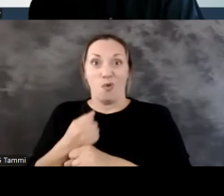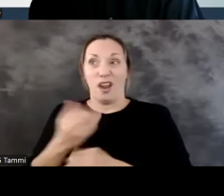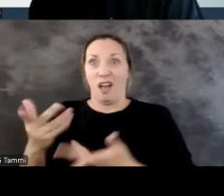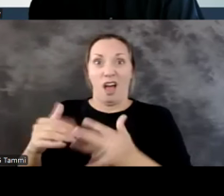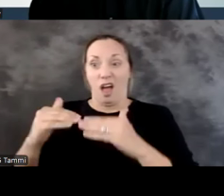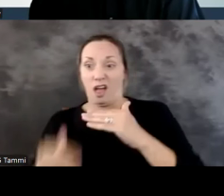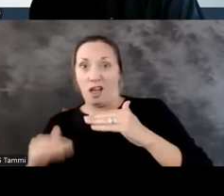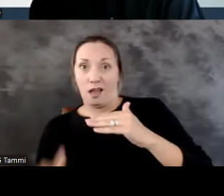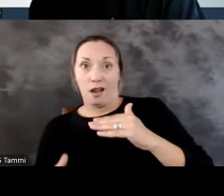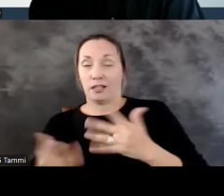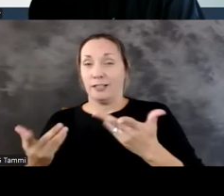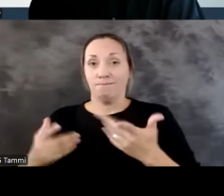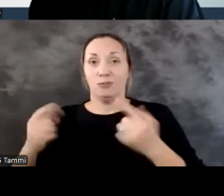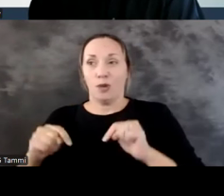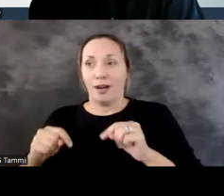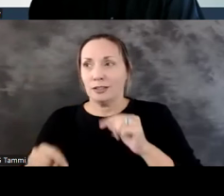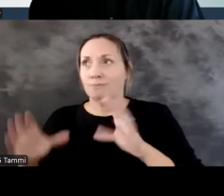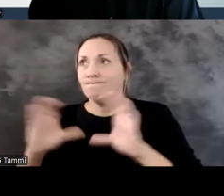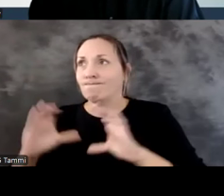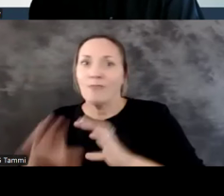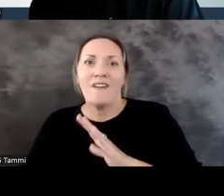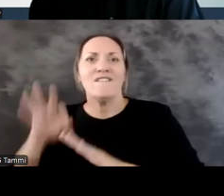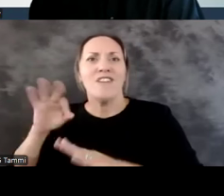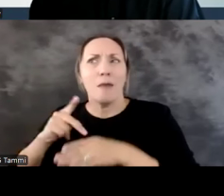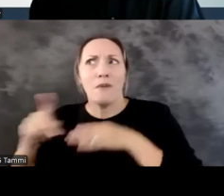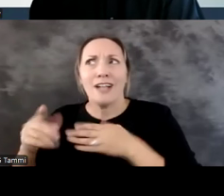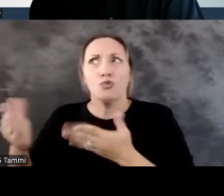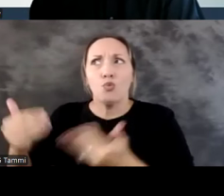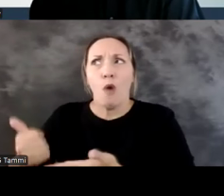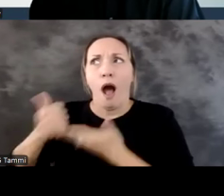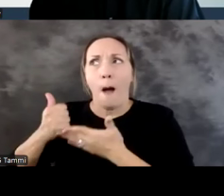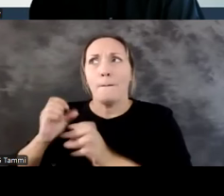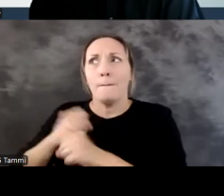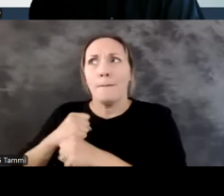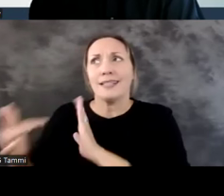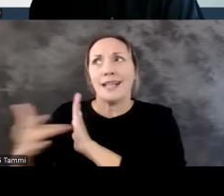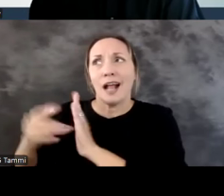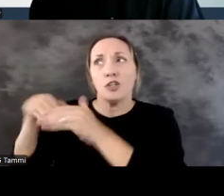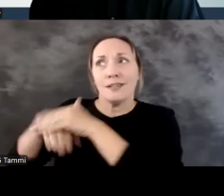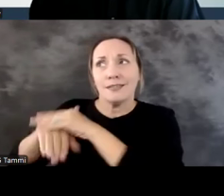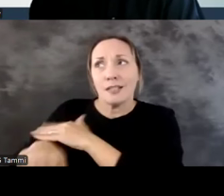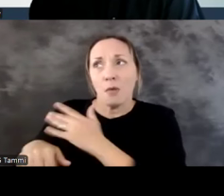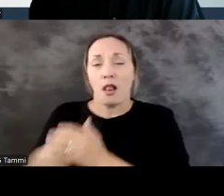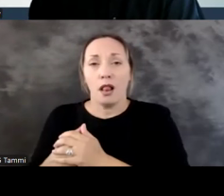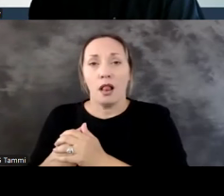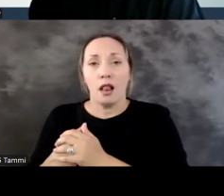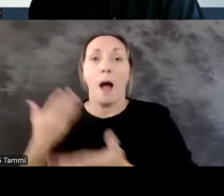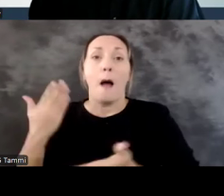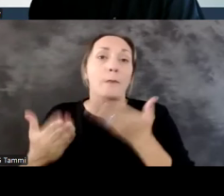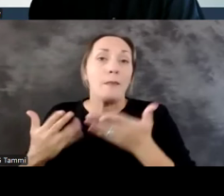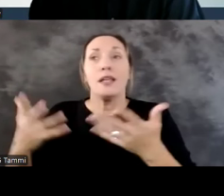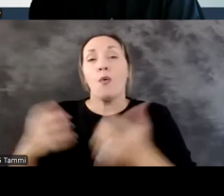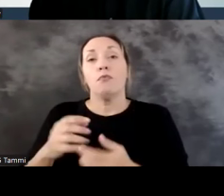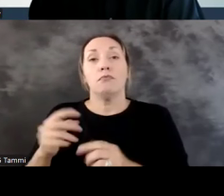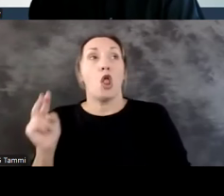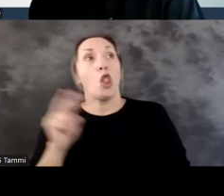to find professionals who can help them make their technologies accessible. Okay, maybe they're looking to